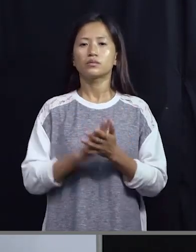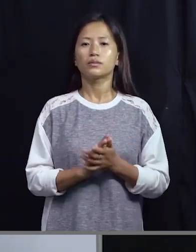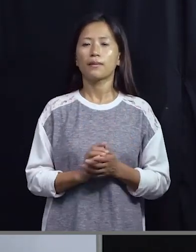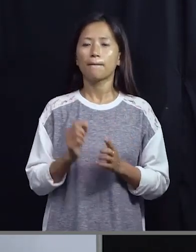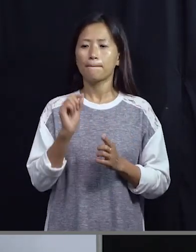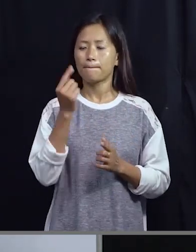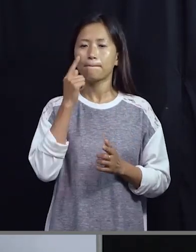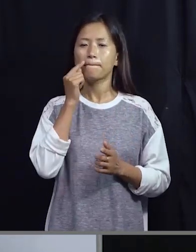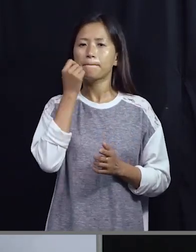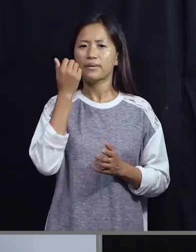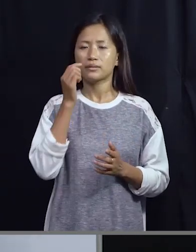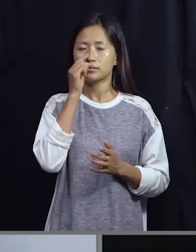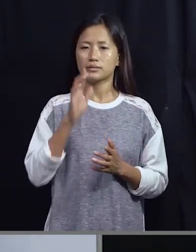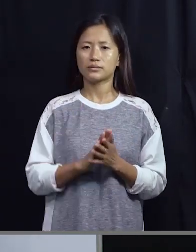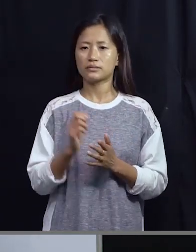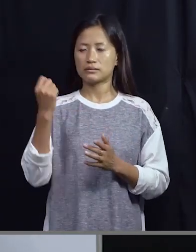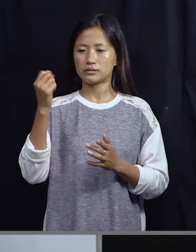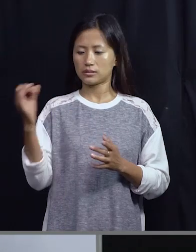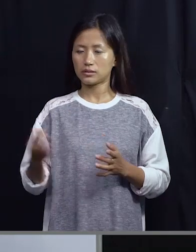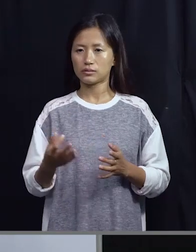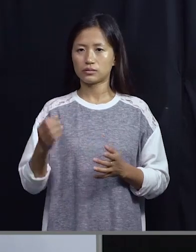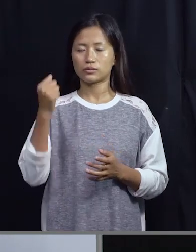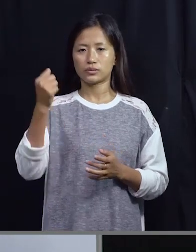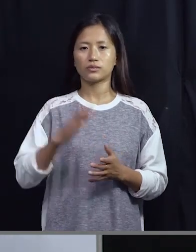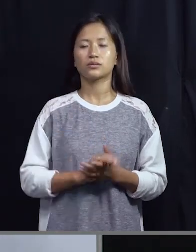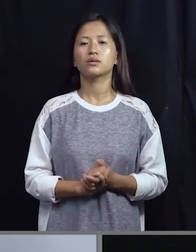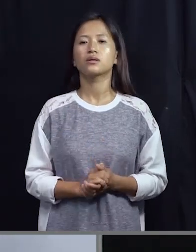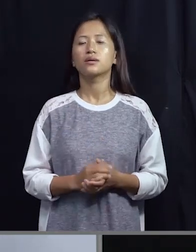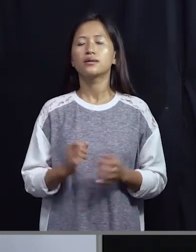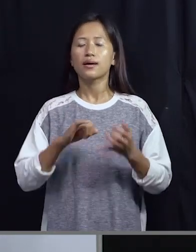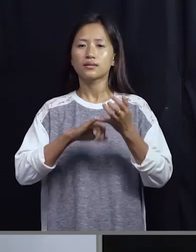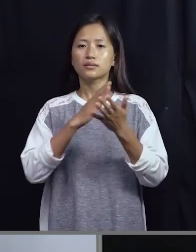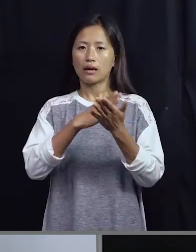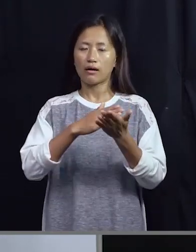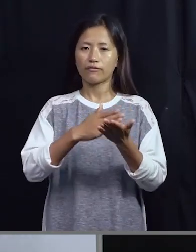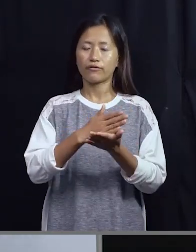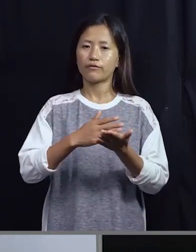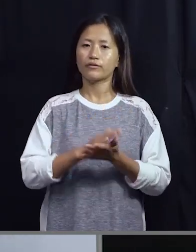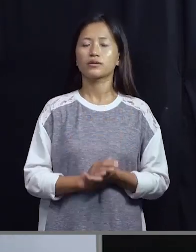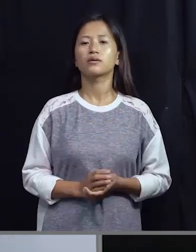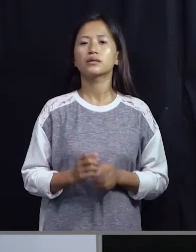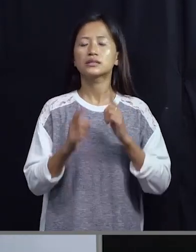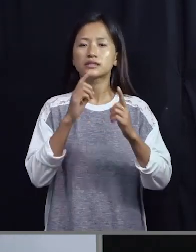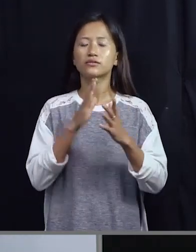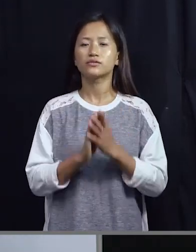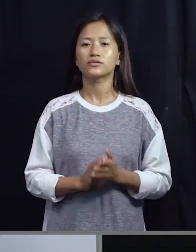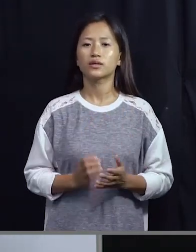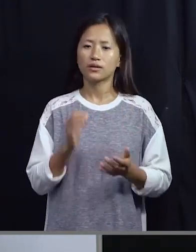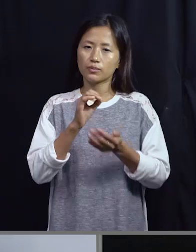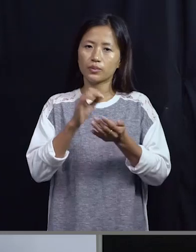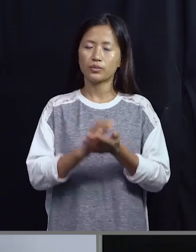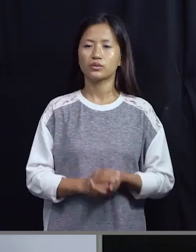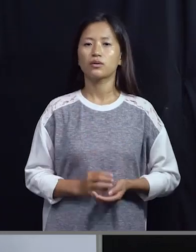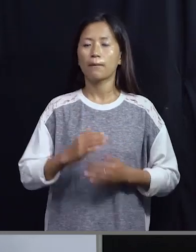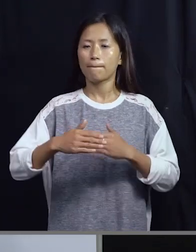parental strand, one old strand, and a new strand. So there is a semi-conservation. Half of the parental strand is conserved and it's